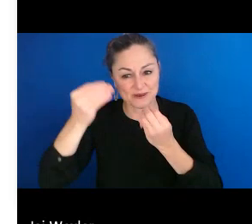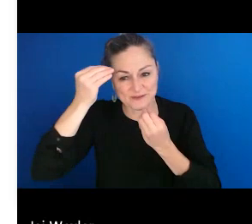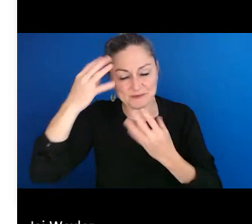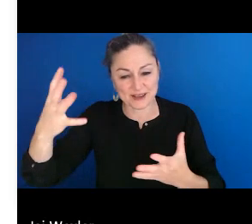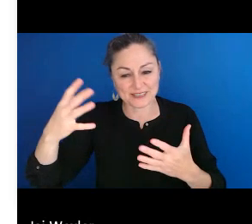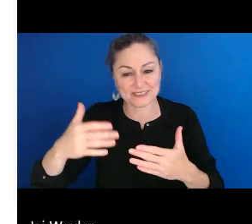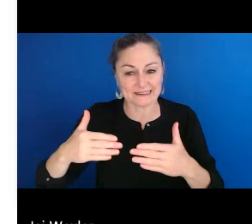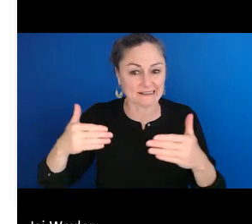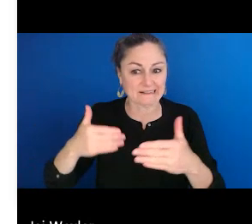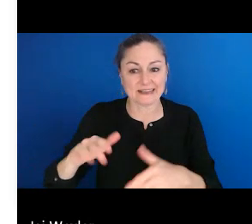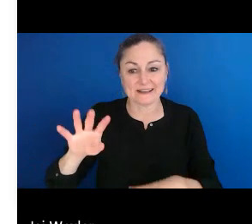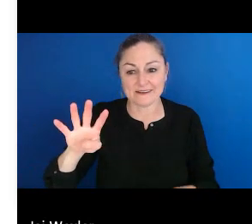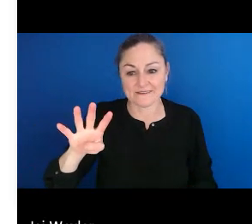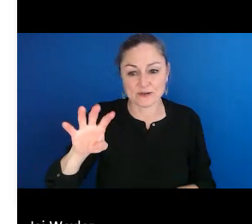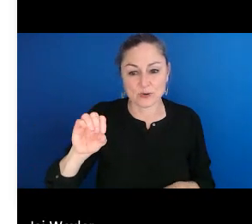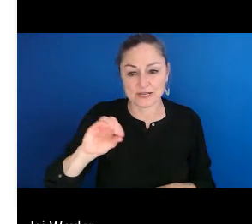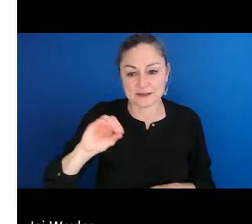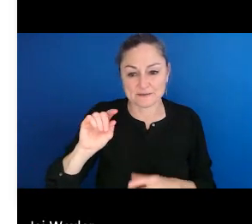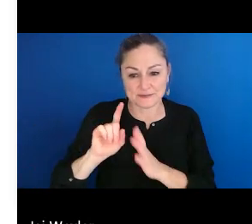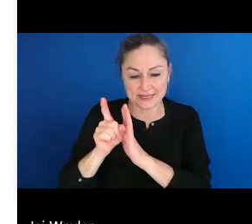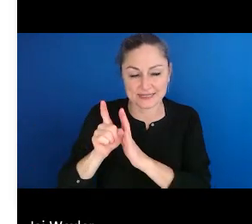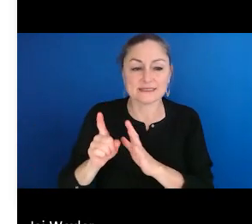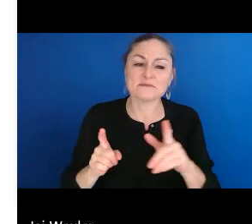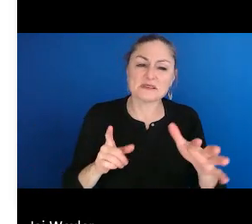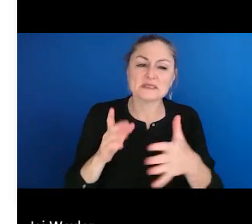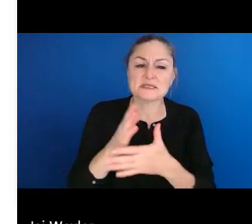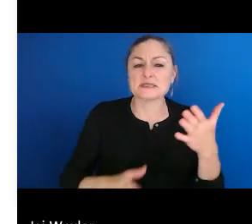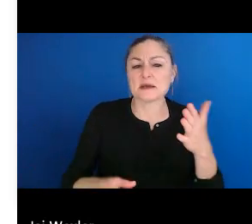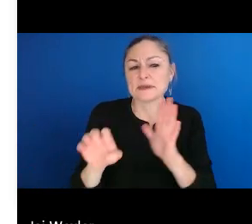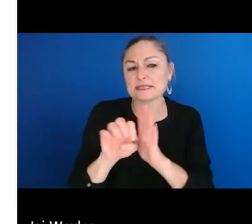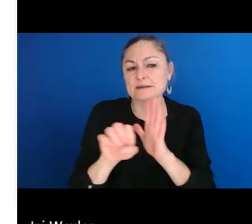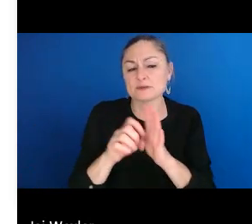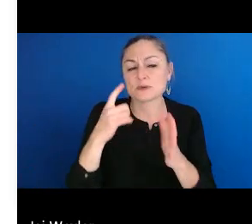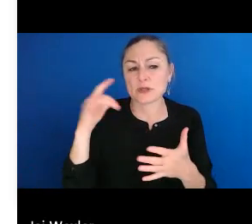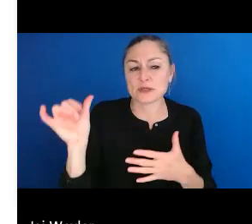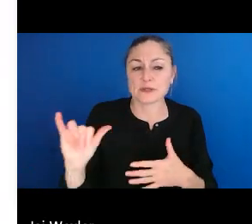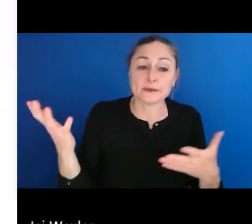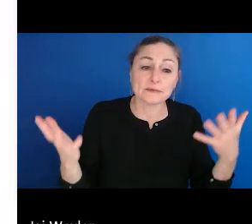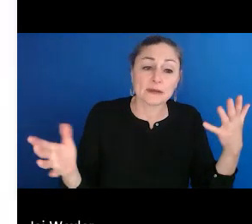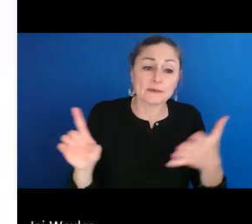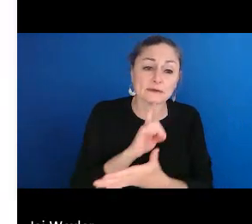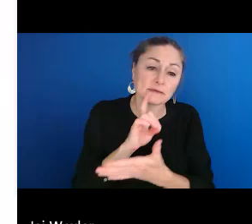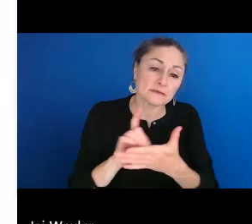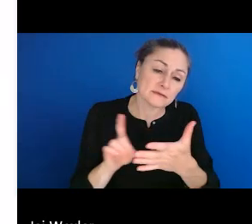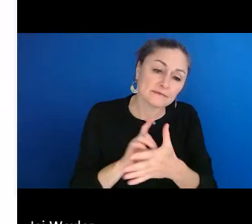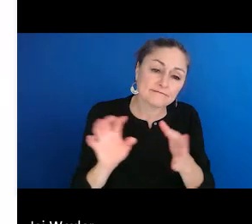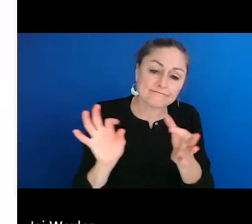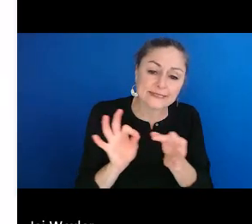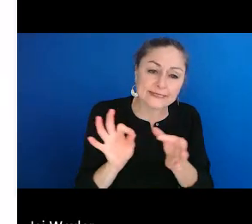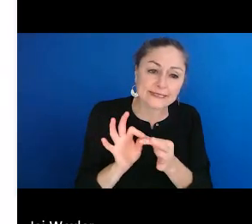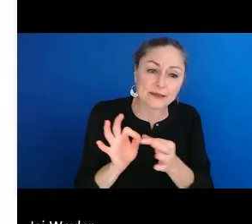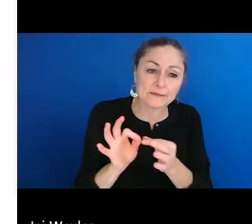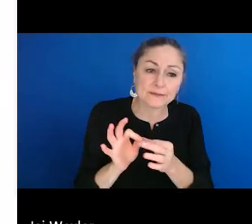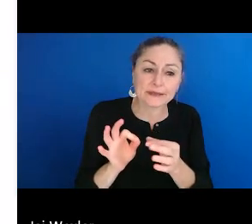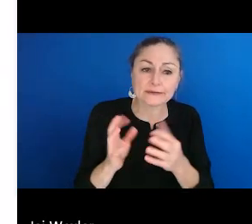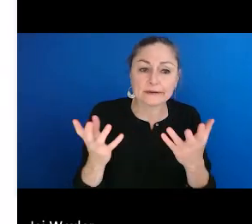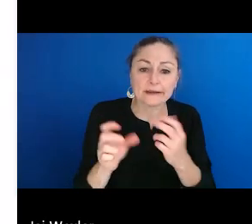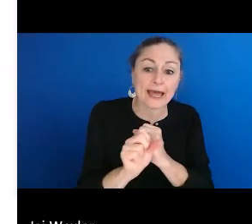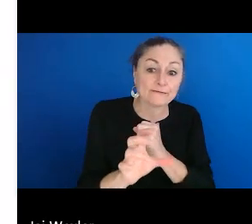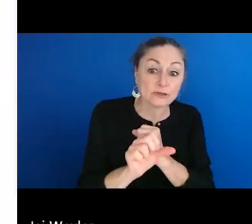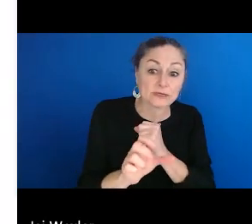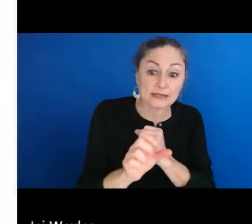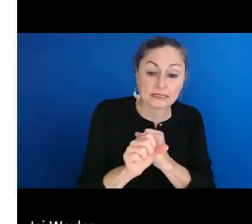40 minutes, but here's some examples of what housing discrimination might look like. It might be discriminatory statements, whether that's in an advertisement